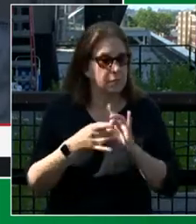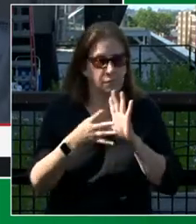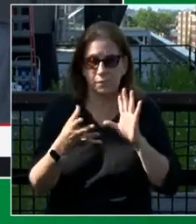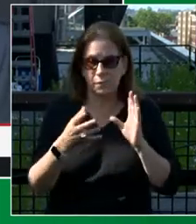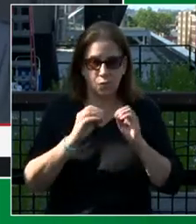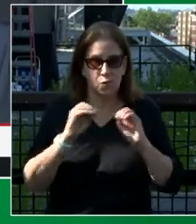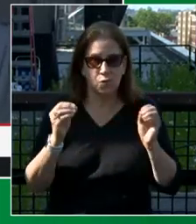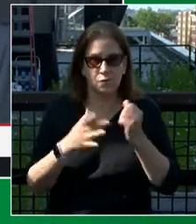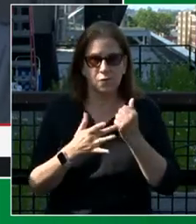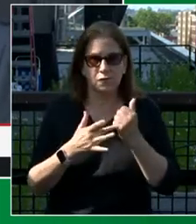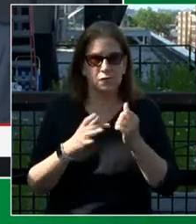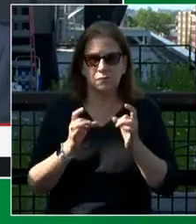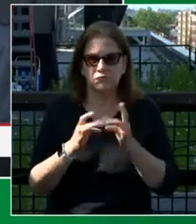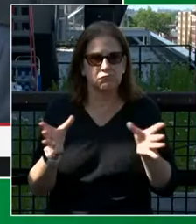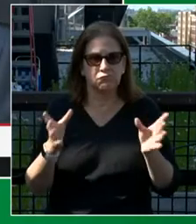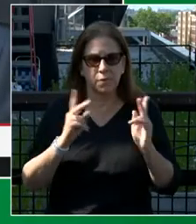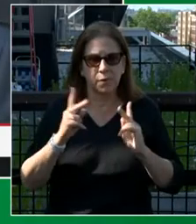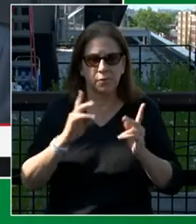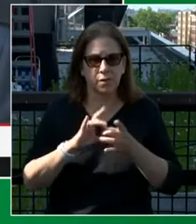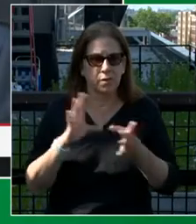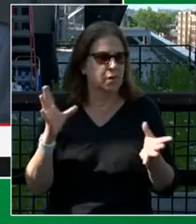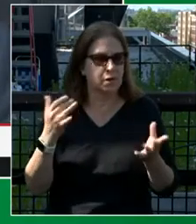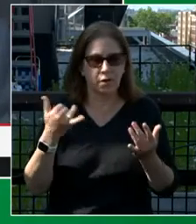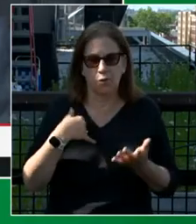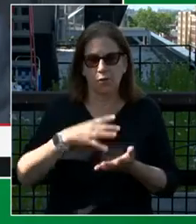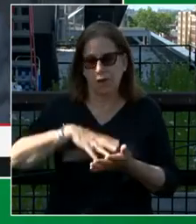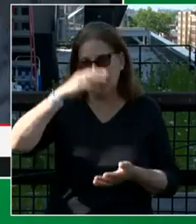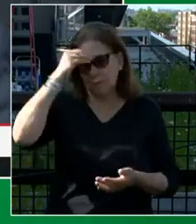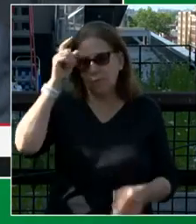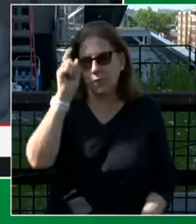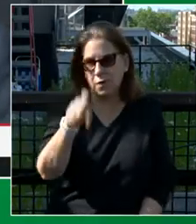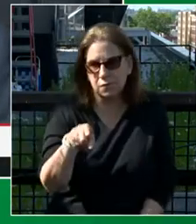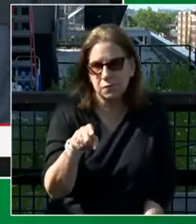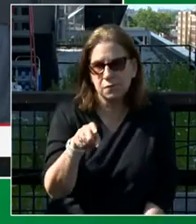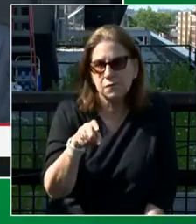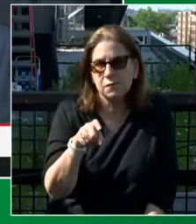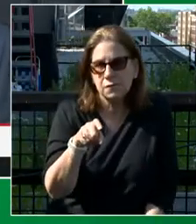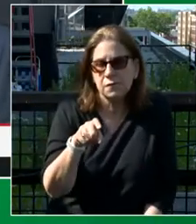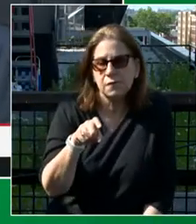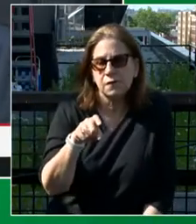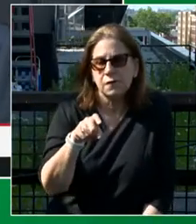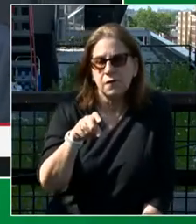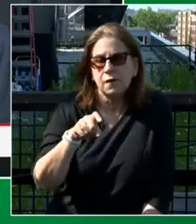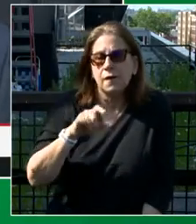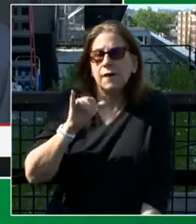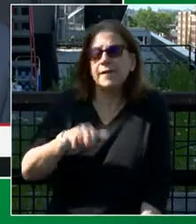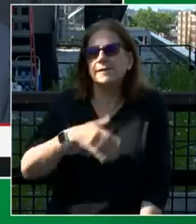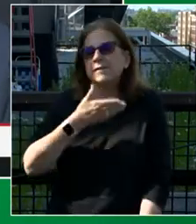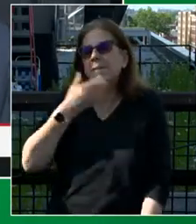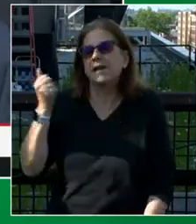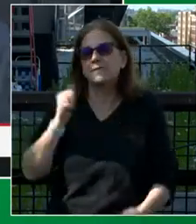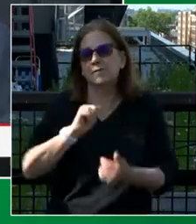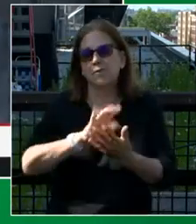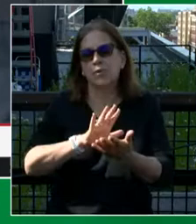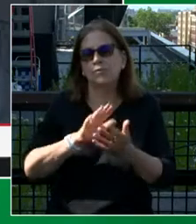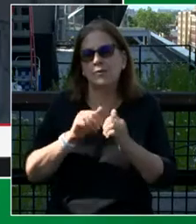How do we take those good practices? How do we institutionalize them? And then how do we think forward a little bit more? We're going through that